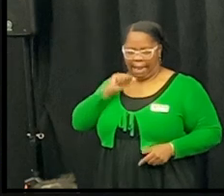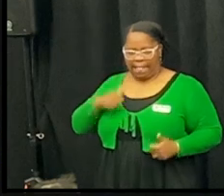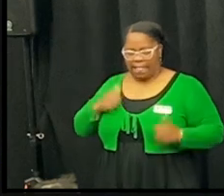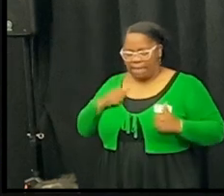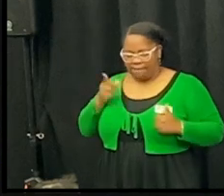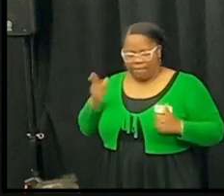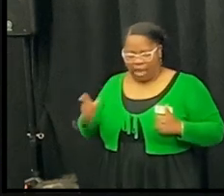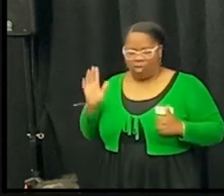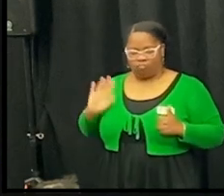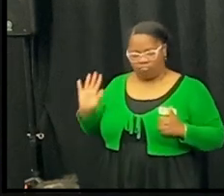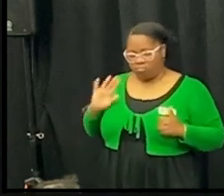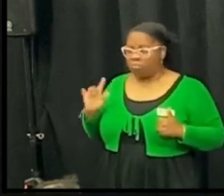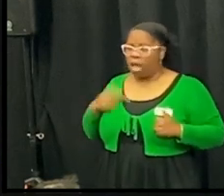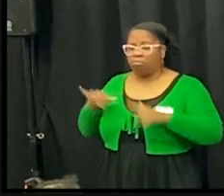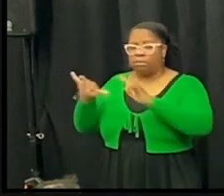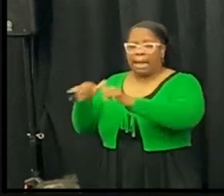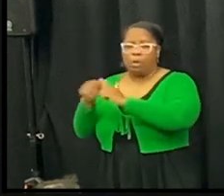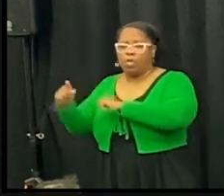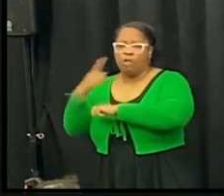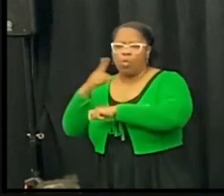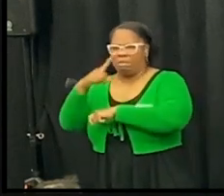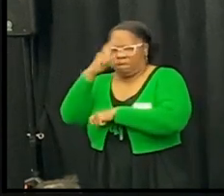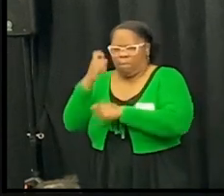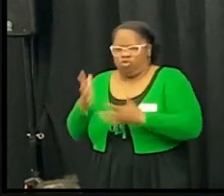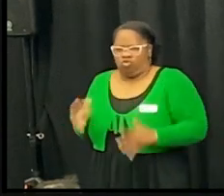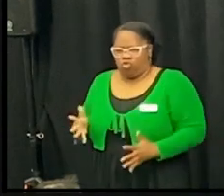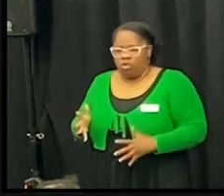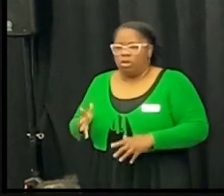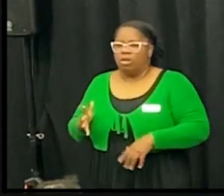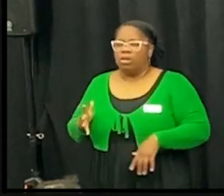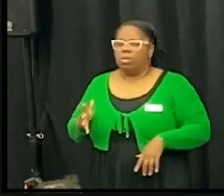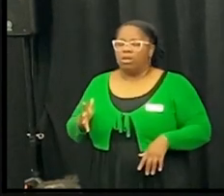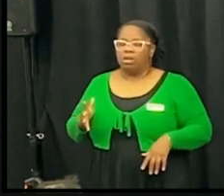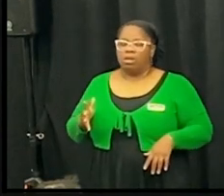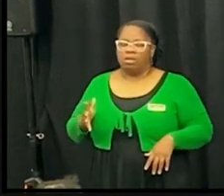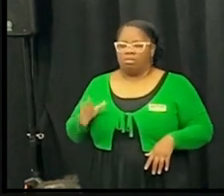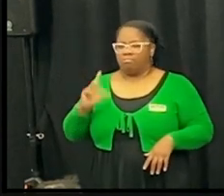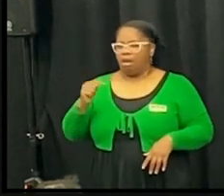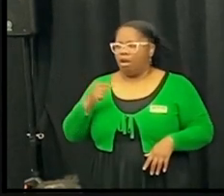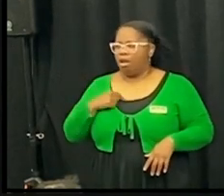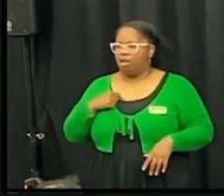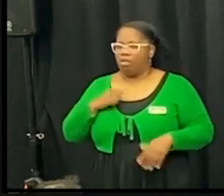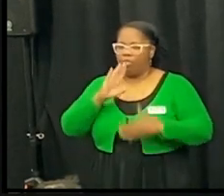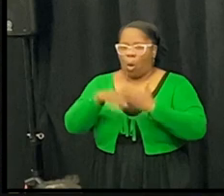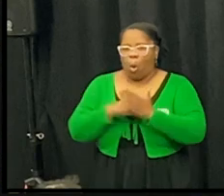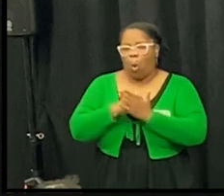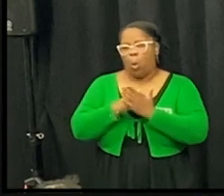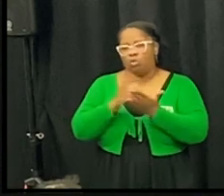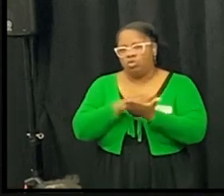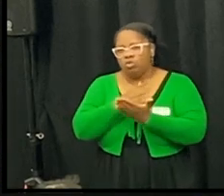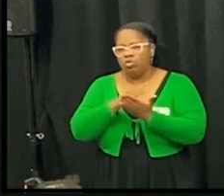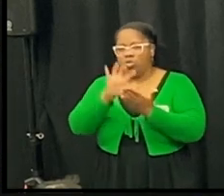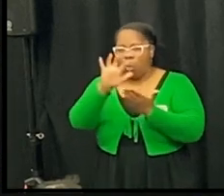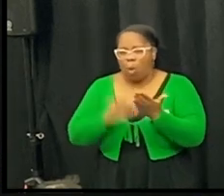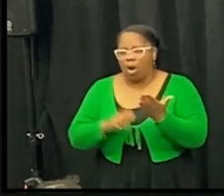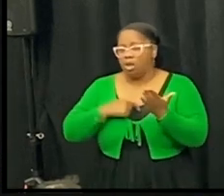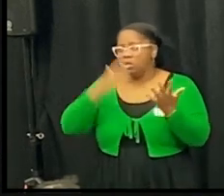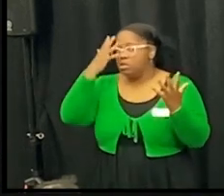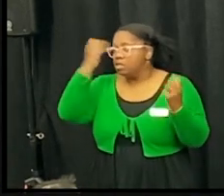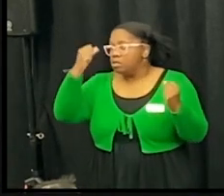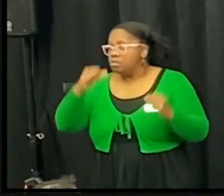at. And I was just staying there just for the summer. But I just like memorized the whole score and